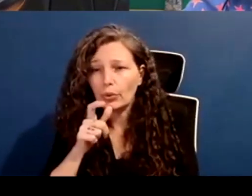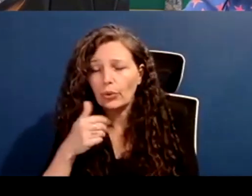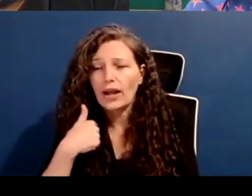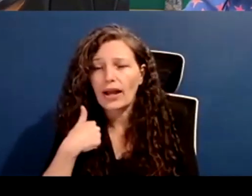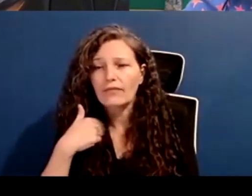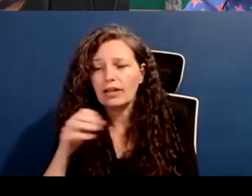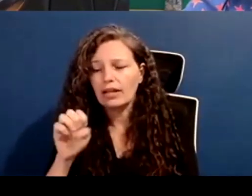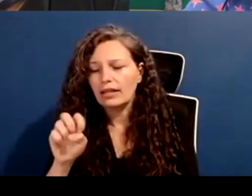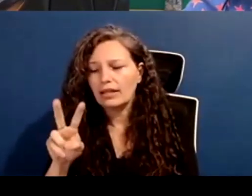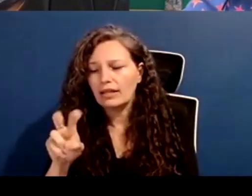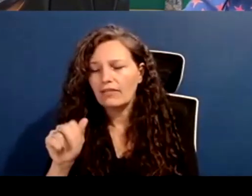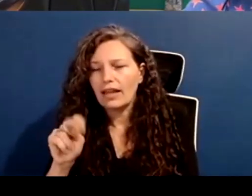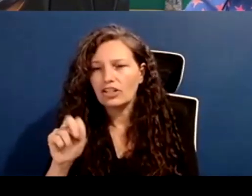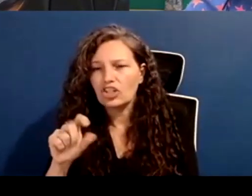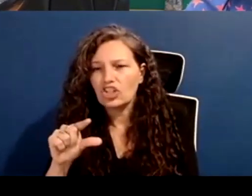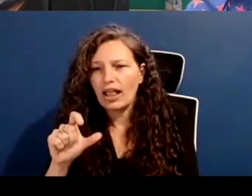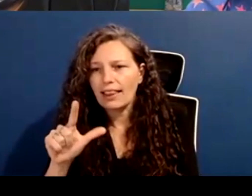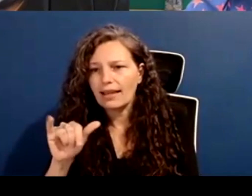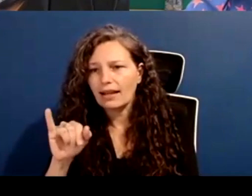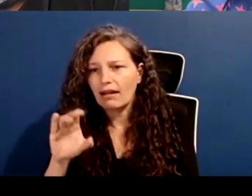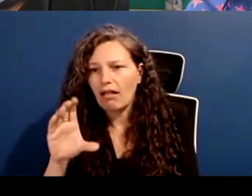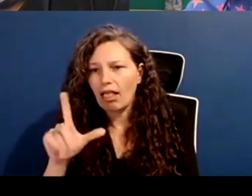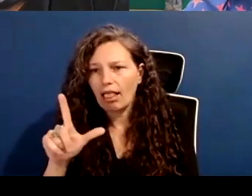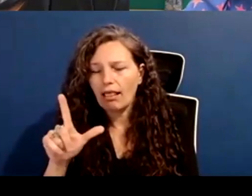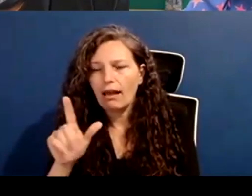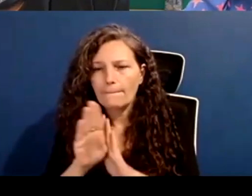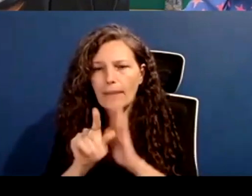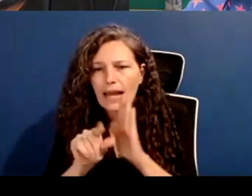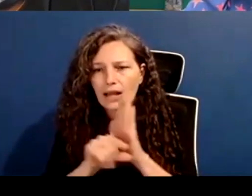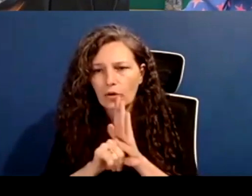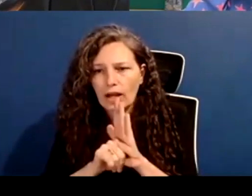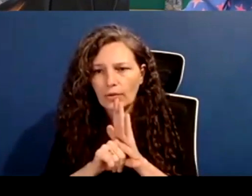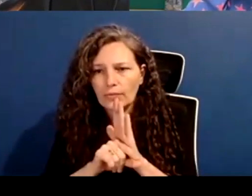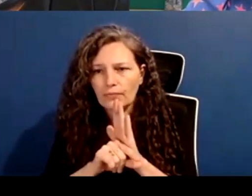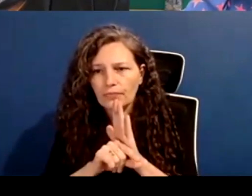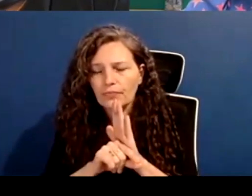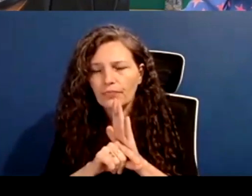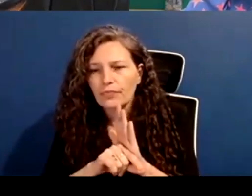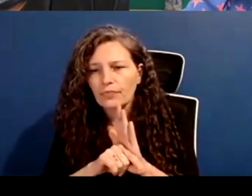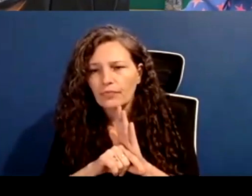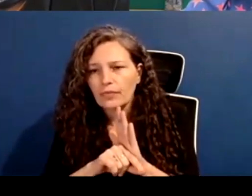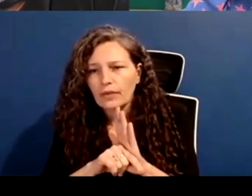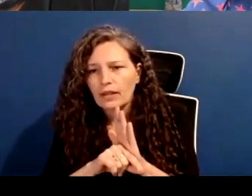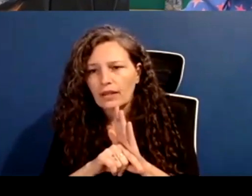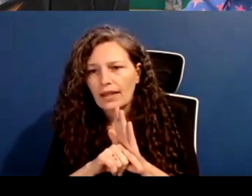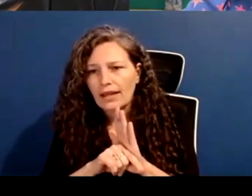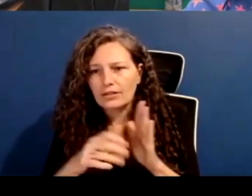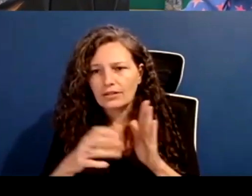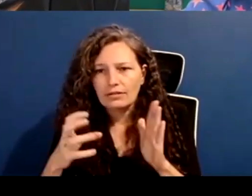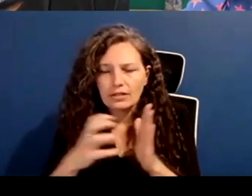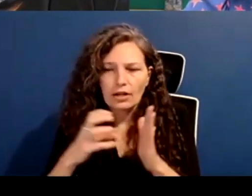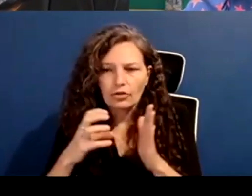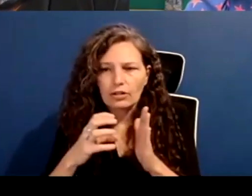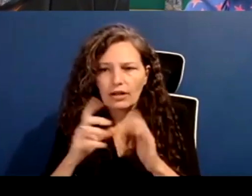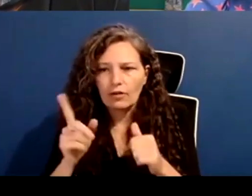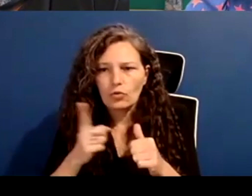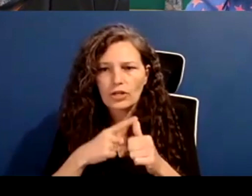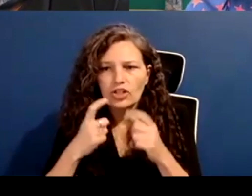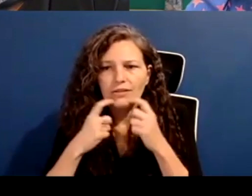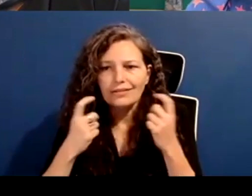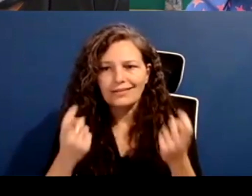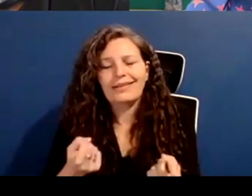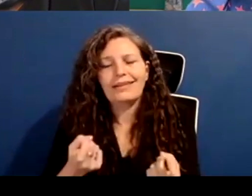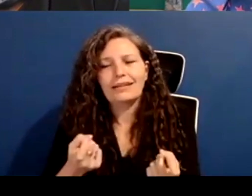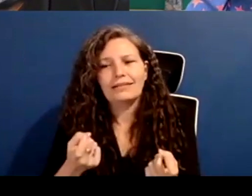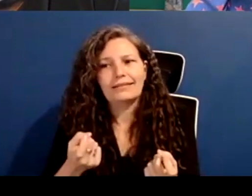evangelical background, the doctrine of original sin seems to be a very prominent thought. But there's